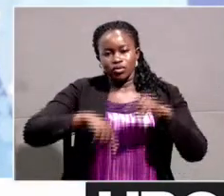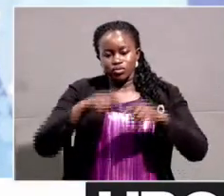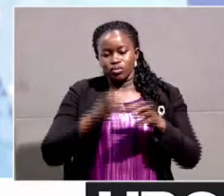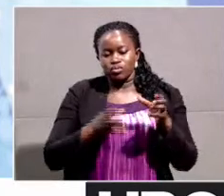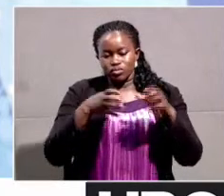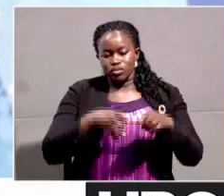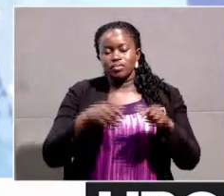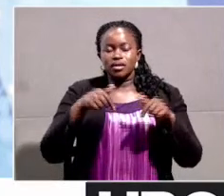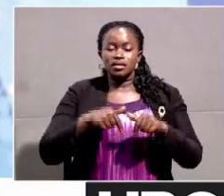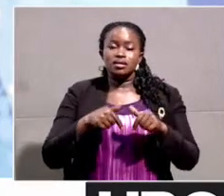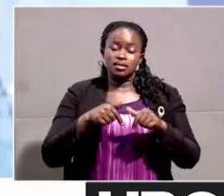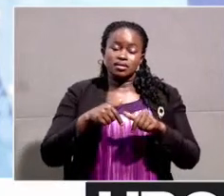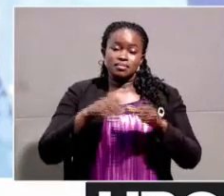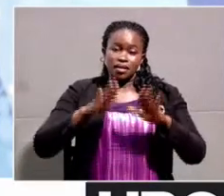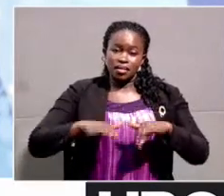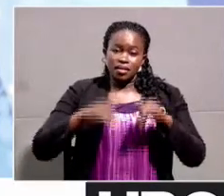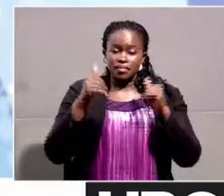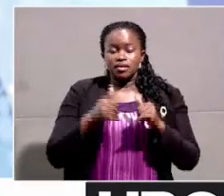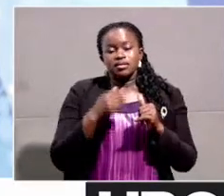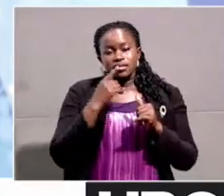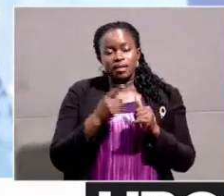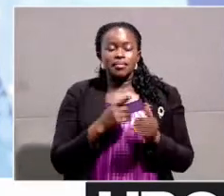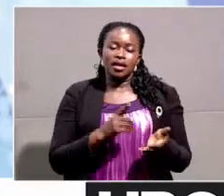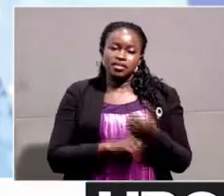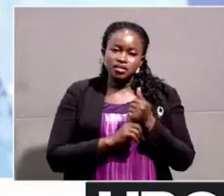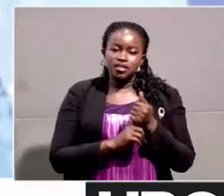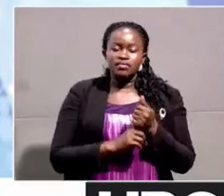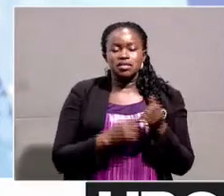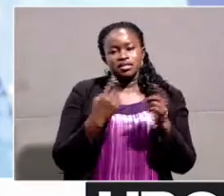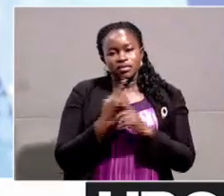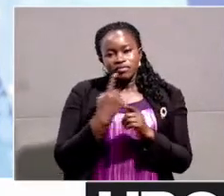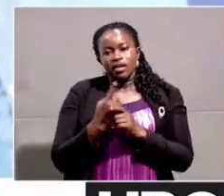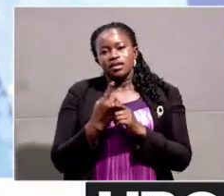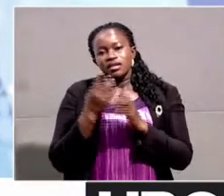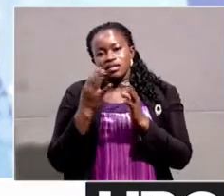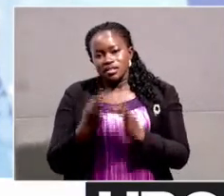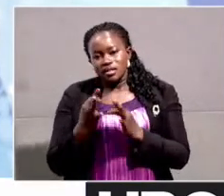legislators, and they claim to have achieved